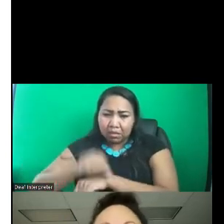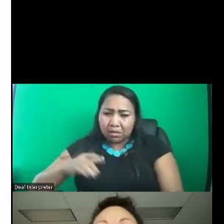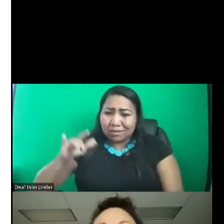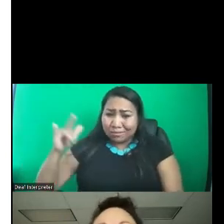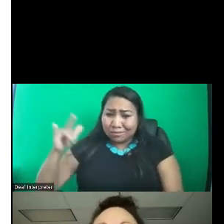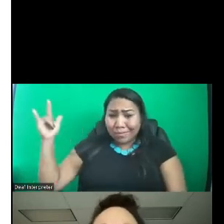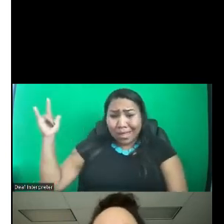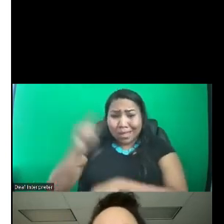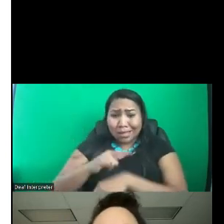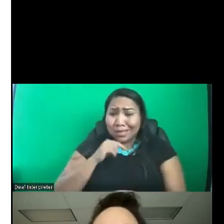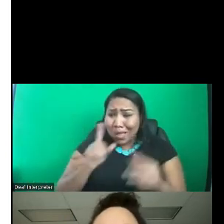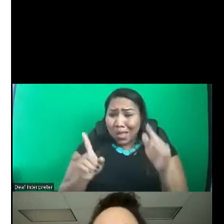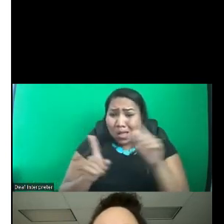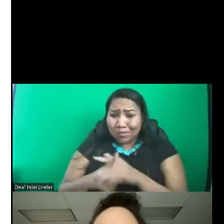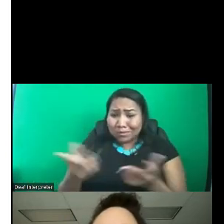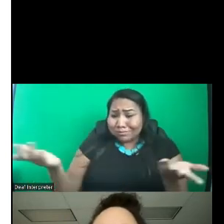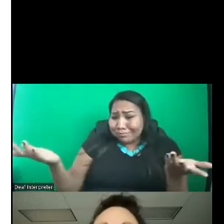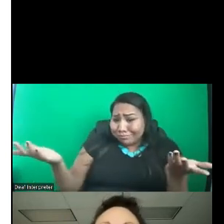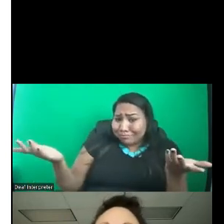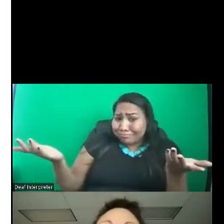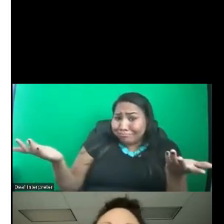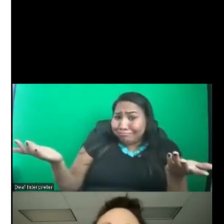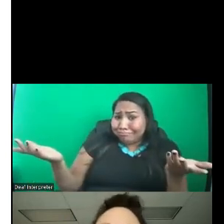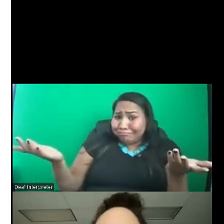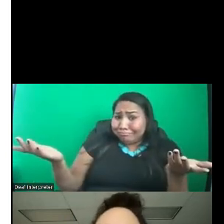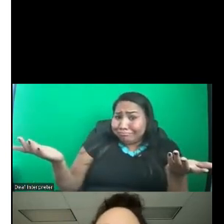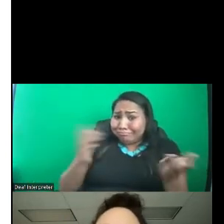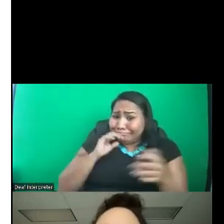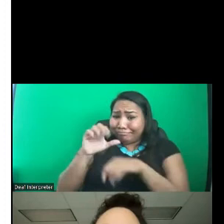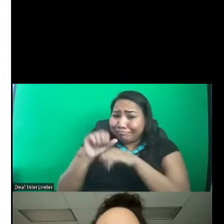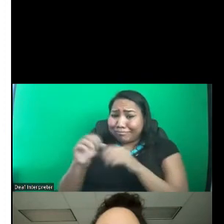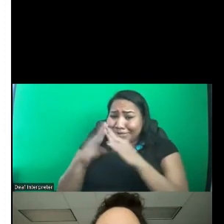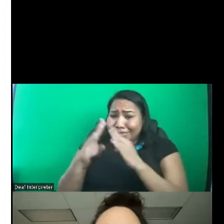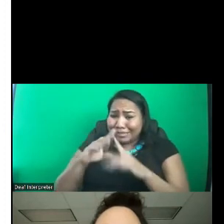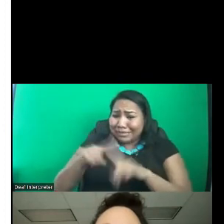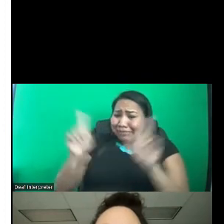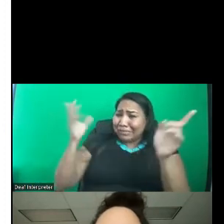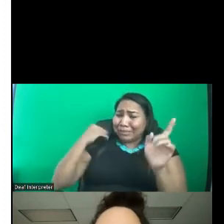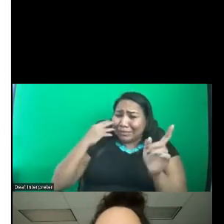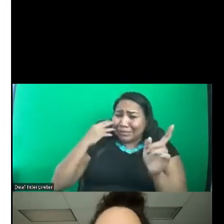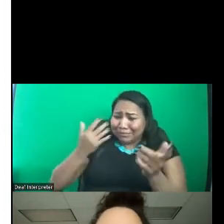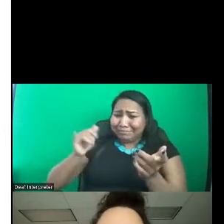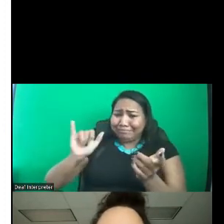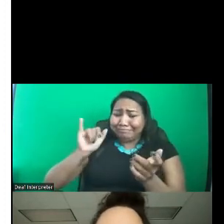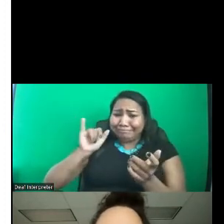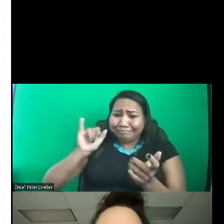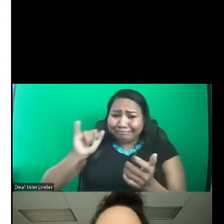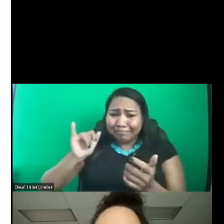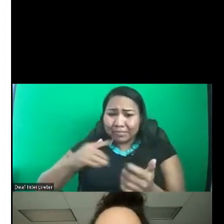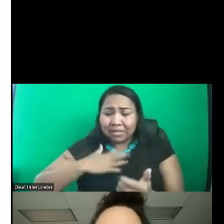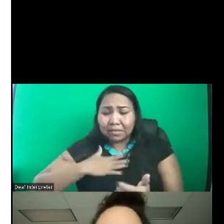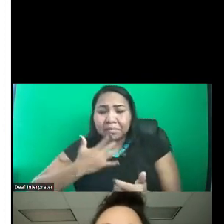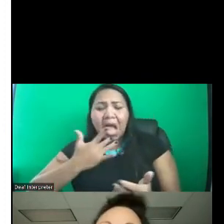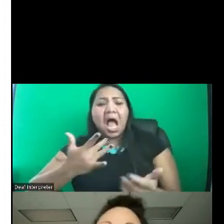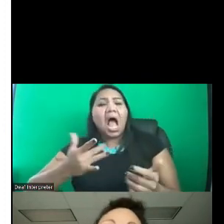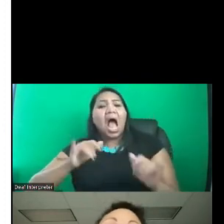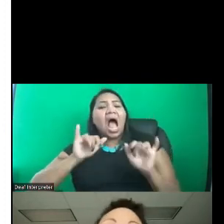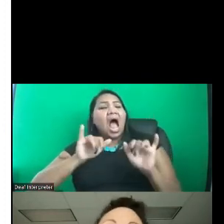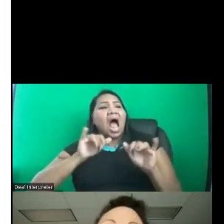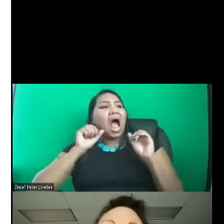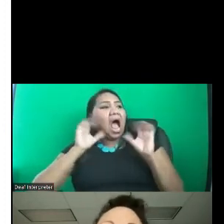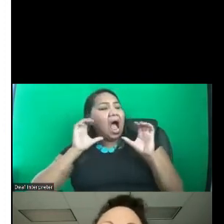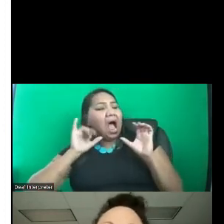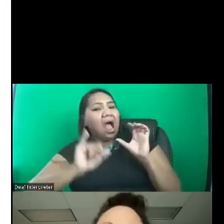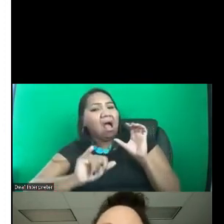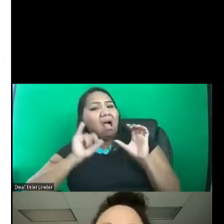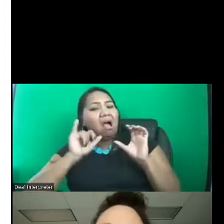city. So just like that one little experience really opened my eyes to understanding what it's like for